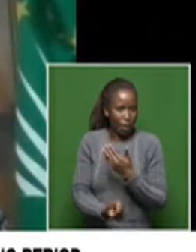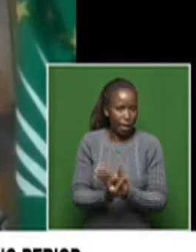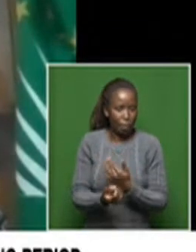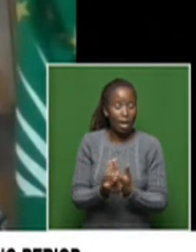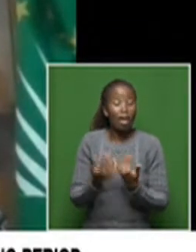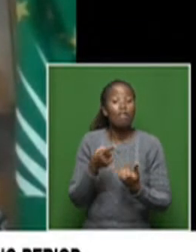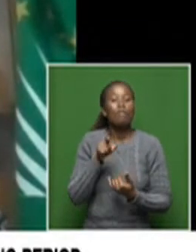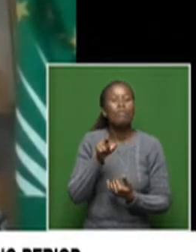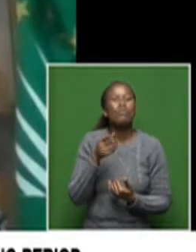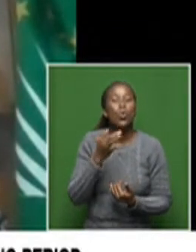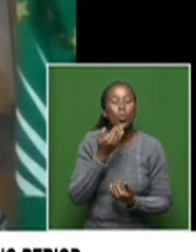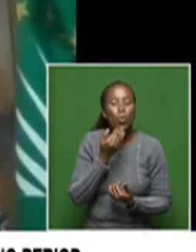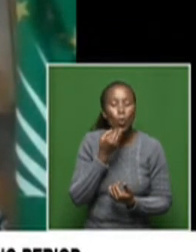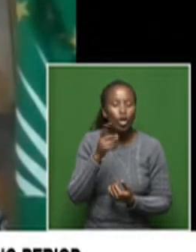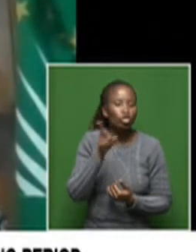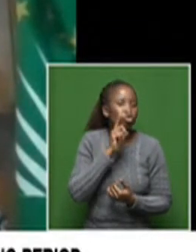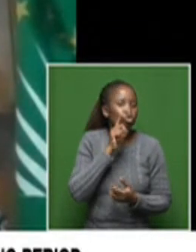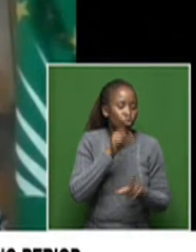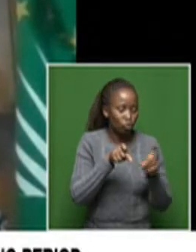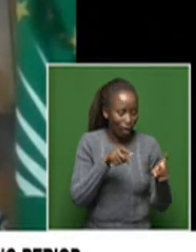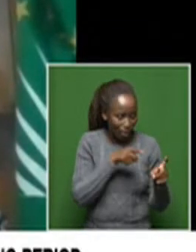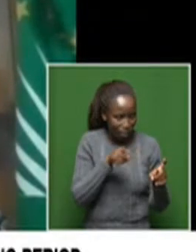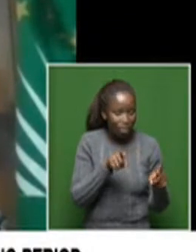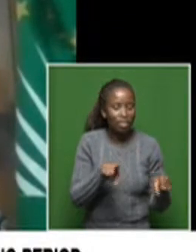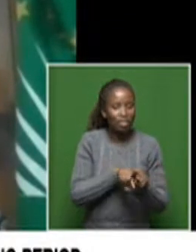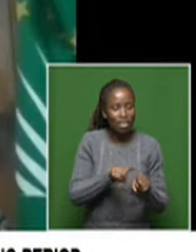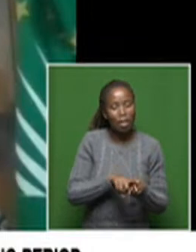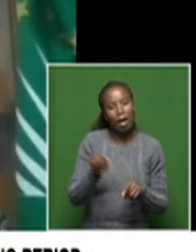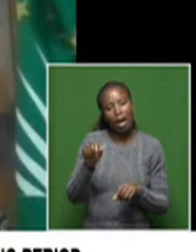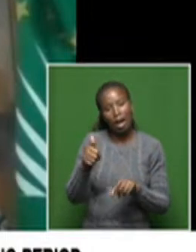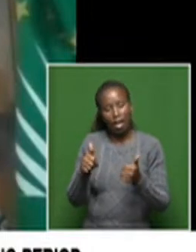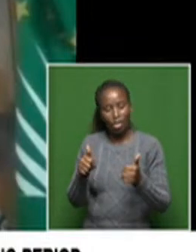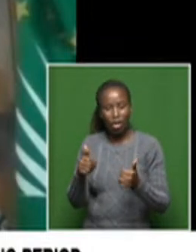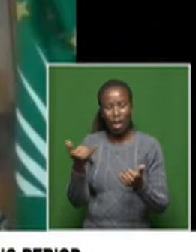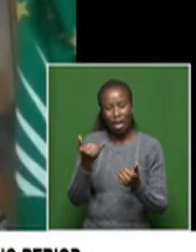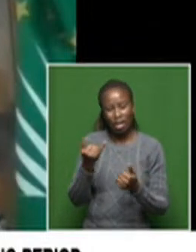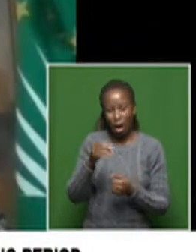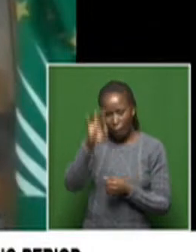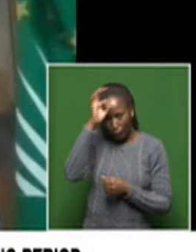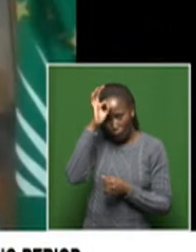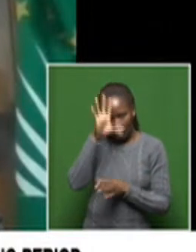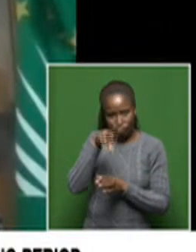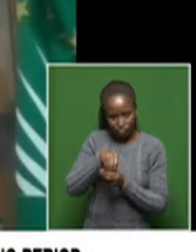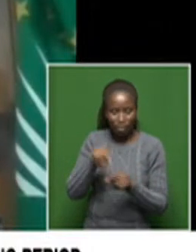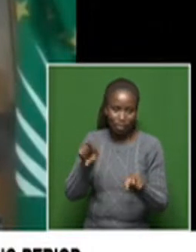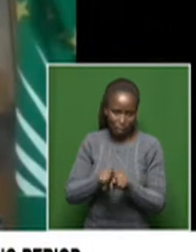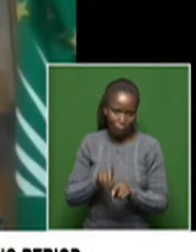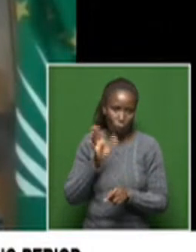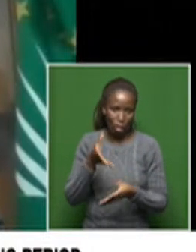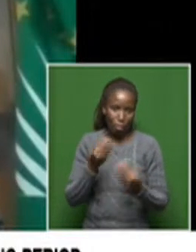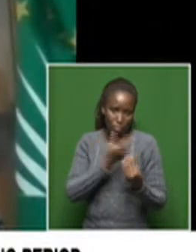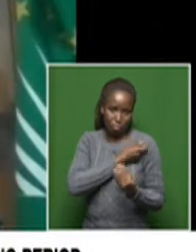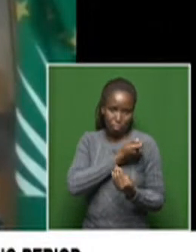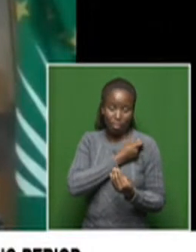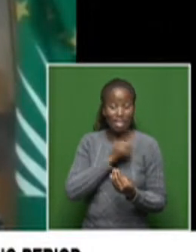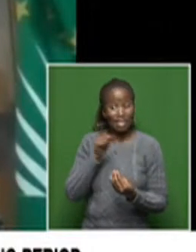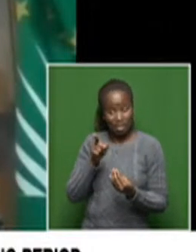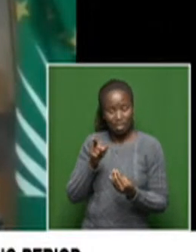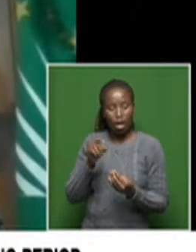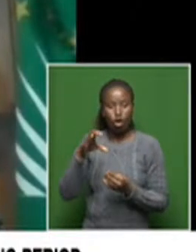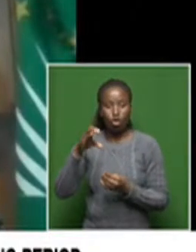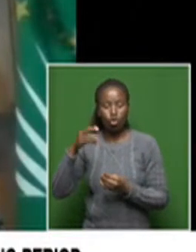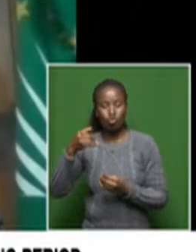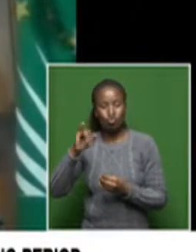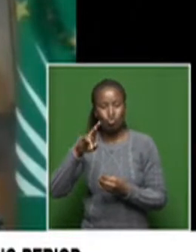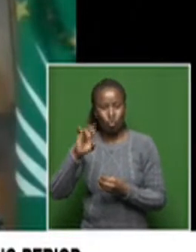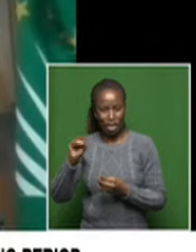teachers in the country together with other frontline in terms of police. He will go into detail in terms of the preparation that is being